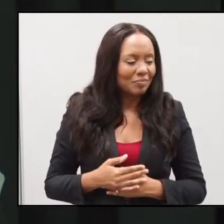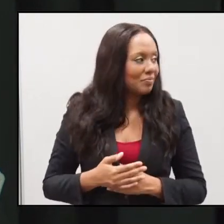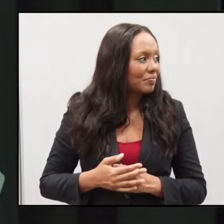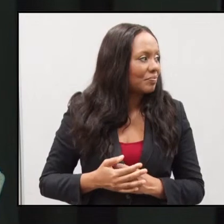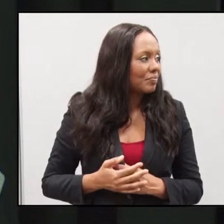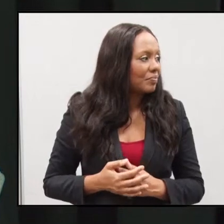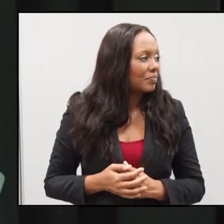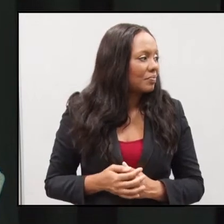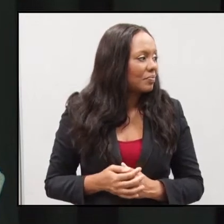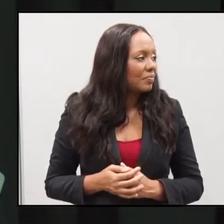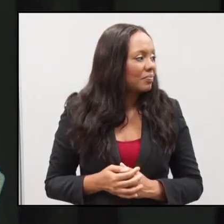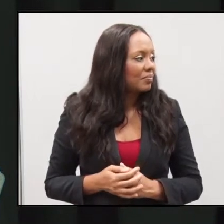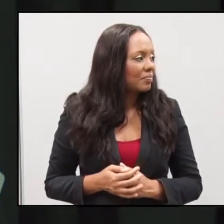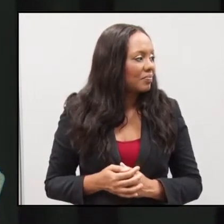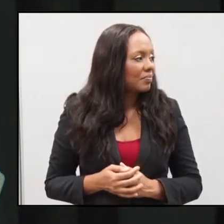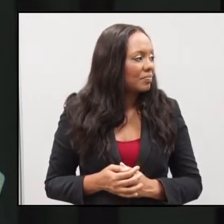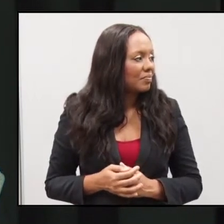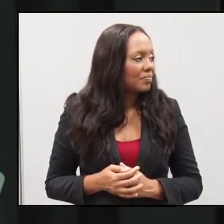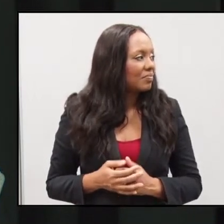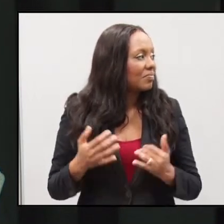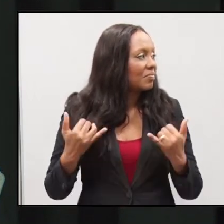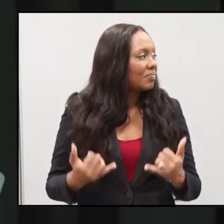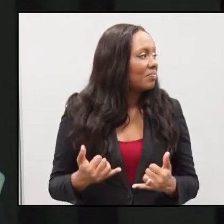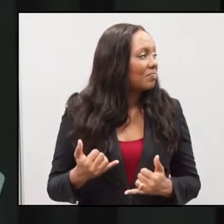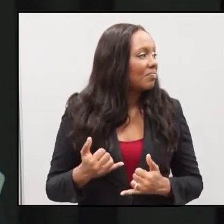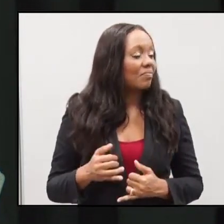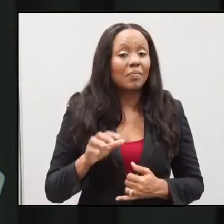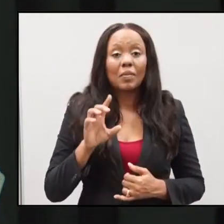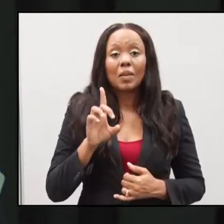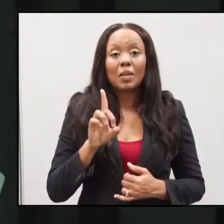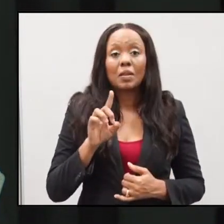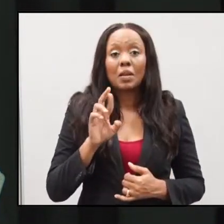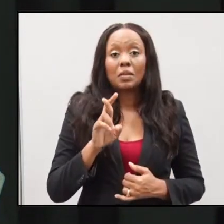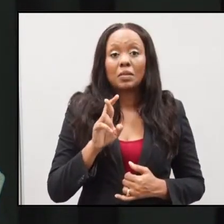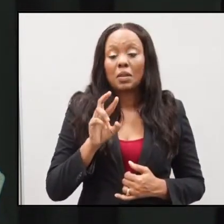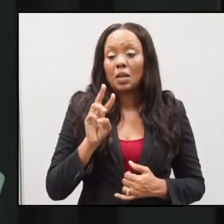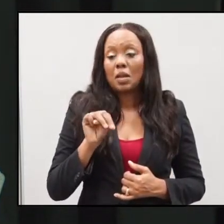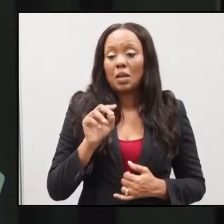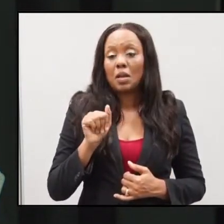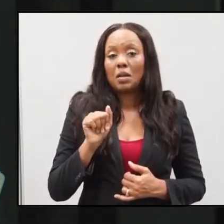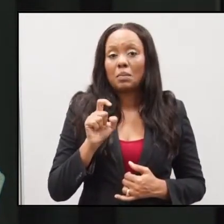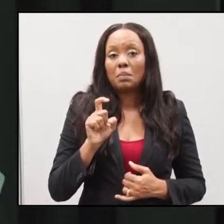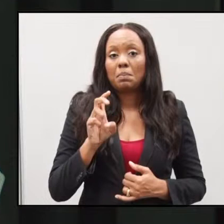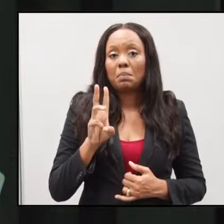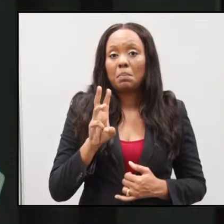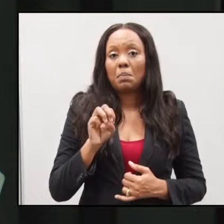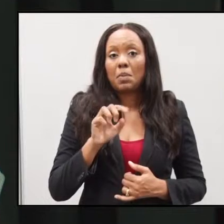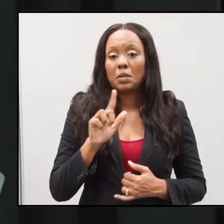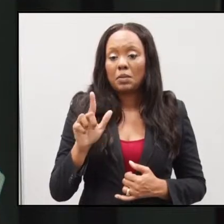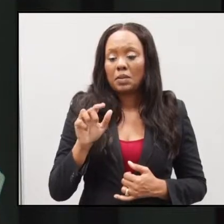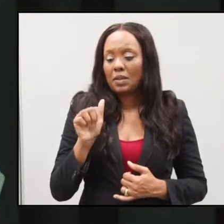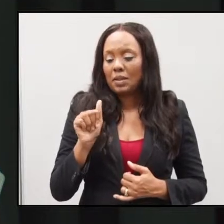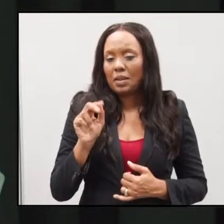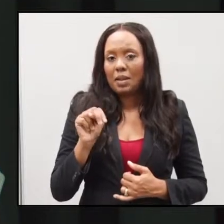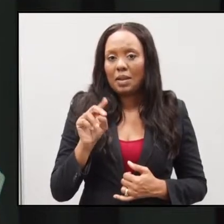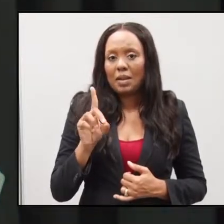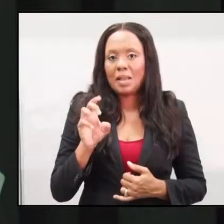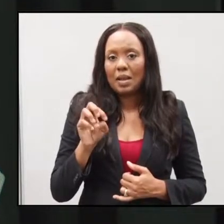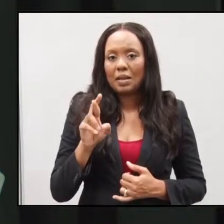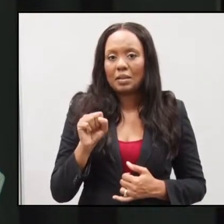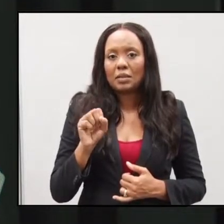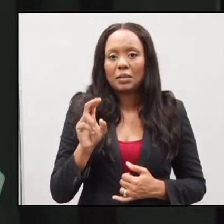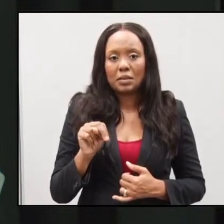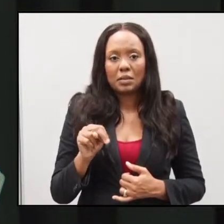We will now go to Dr. Maxwell Anderson of the Isayo LMI Consortium to give us